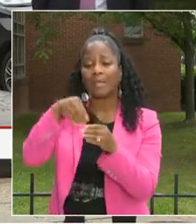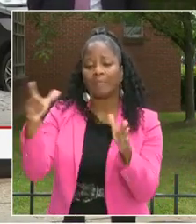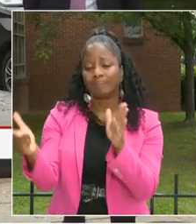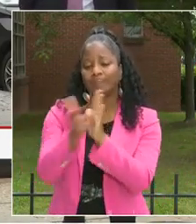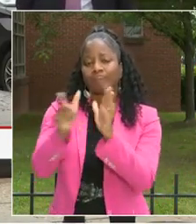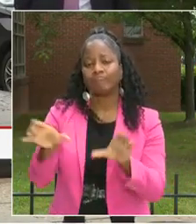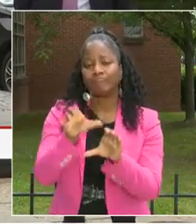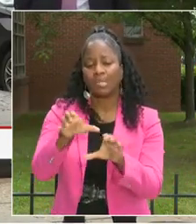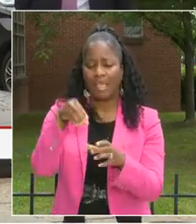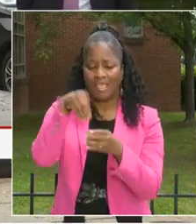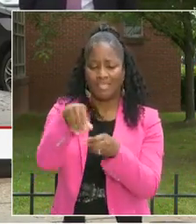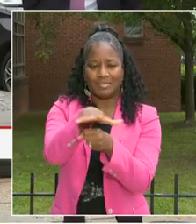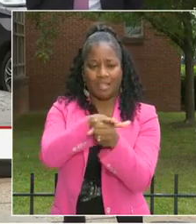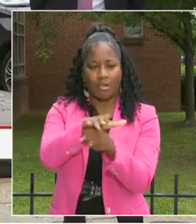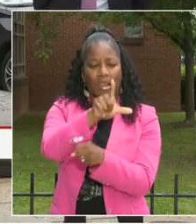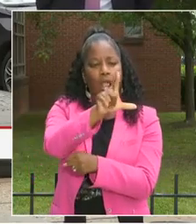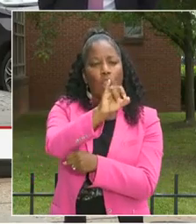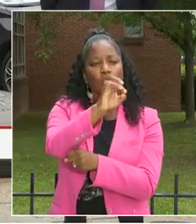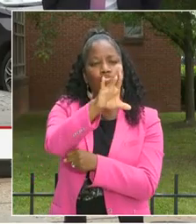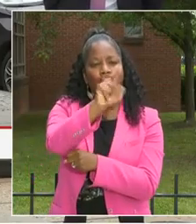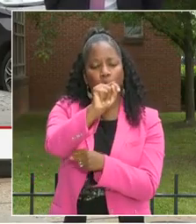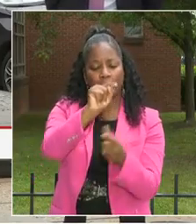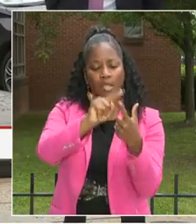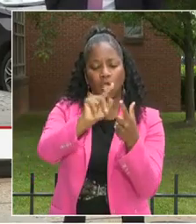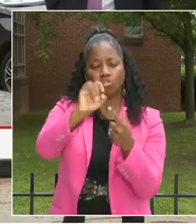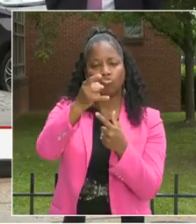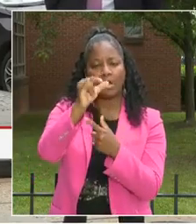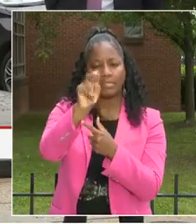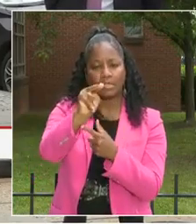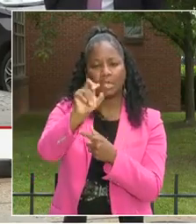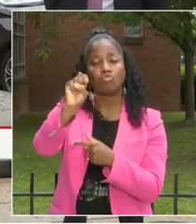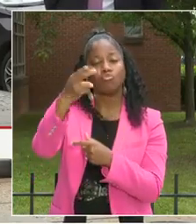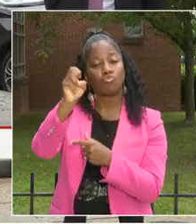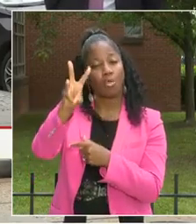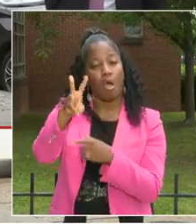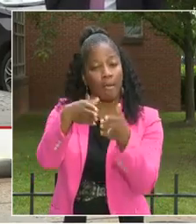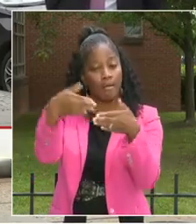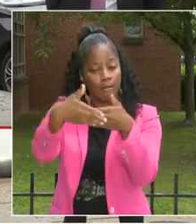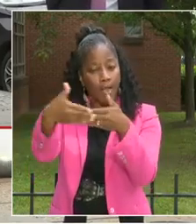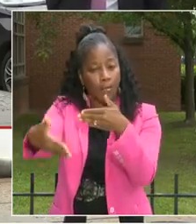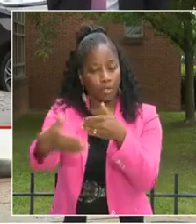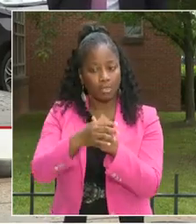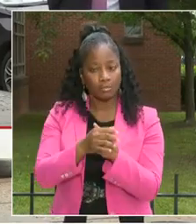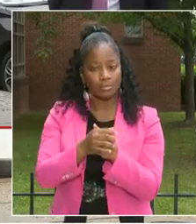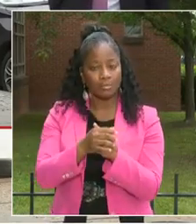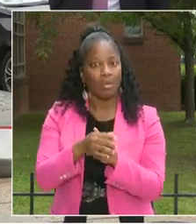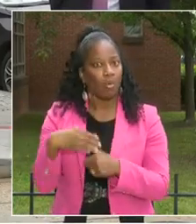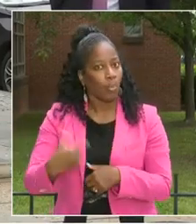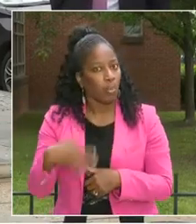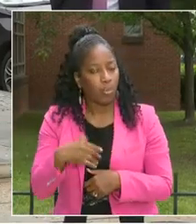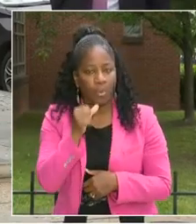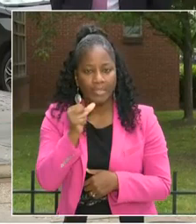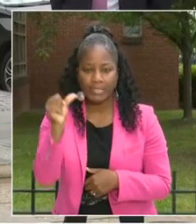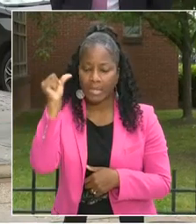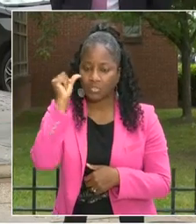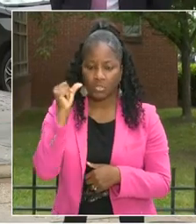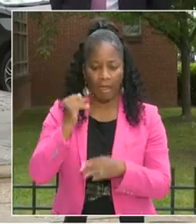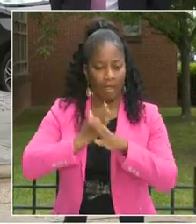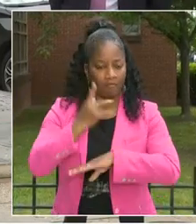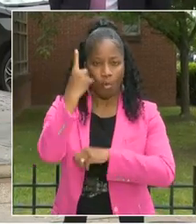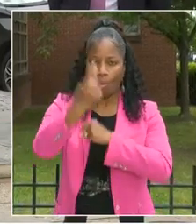LaDroit Truxton Shaw neighborhood. Yesterday, after almost 1 year of focused coordination and